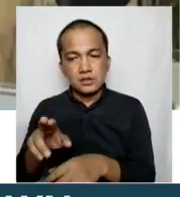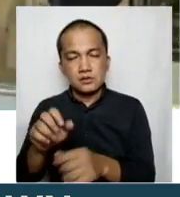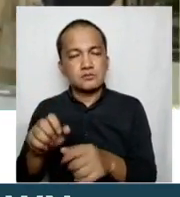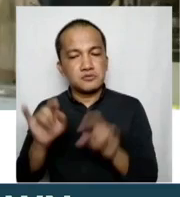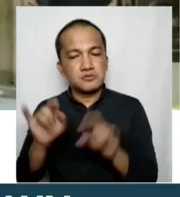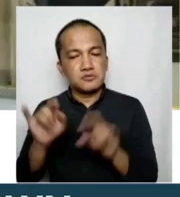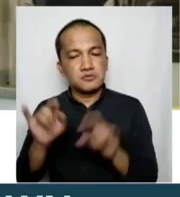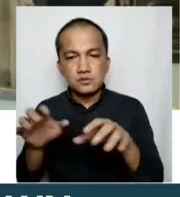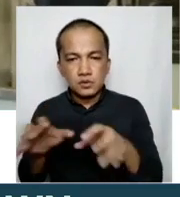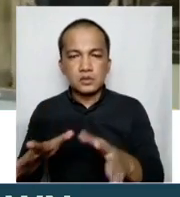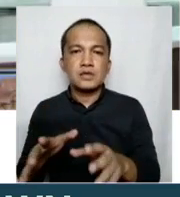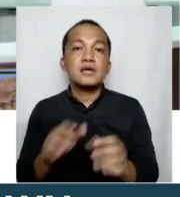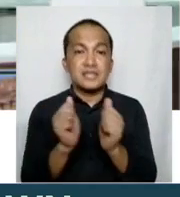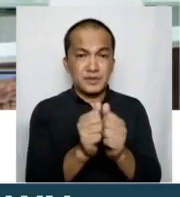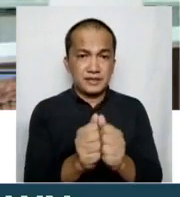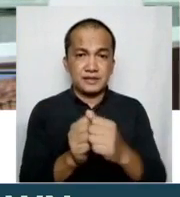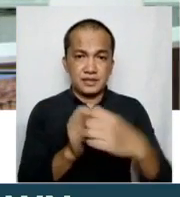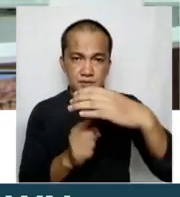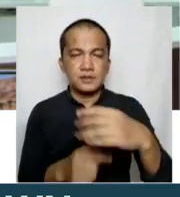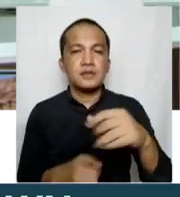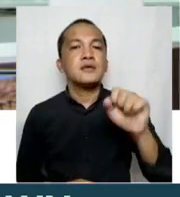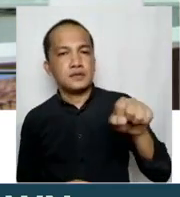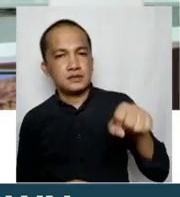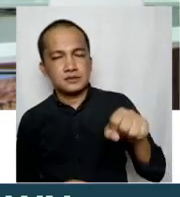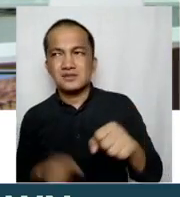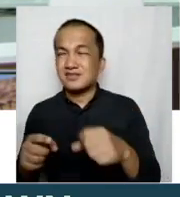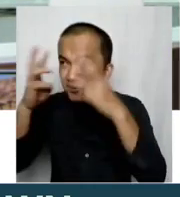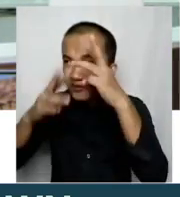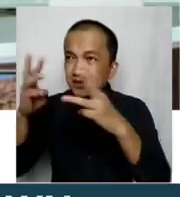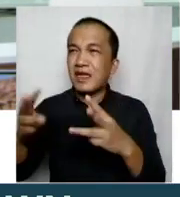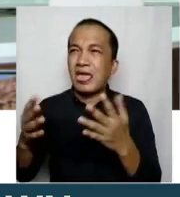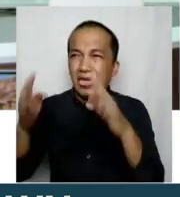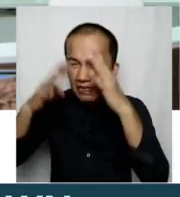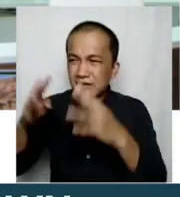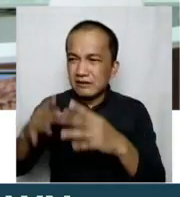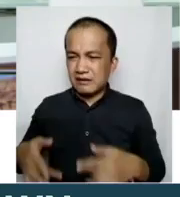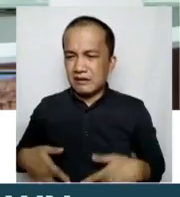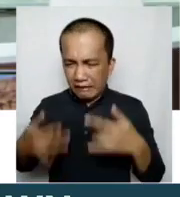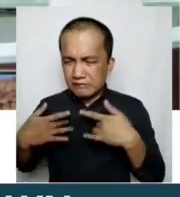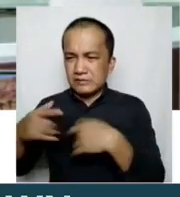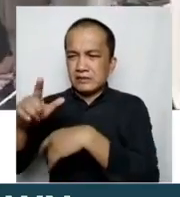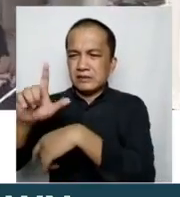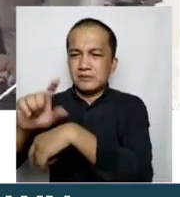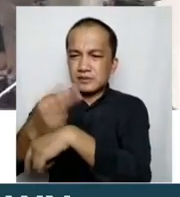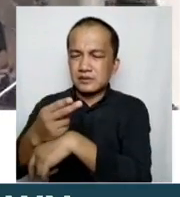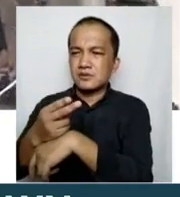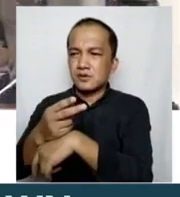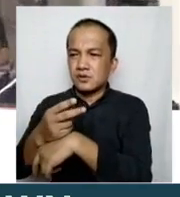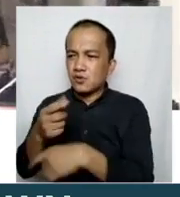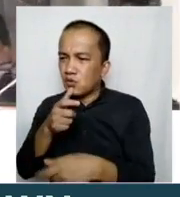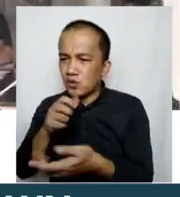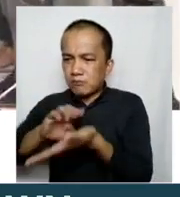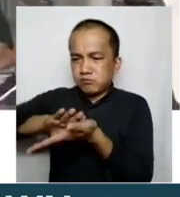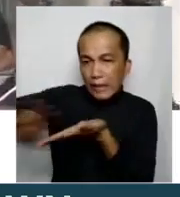ABS-CBN. Mm-hmm. We are very worried also for the welfare and livelihood of those who stand to be displaced.